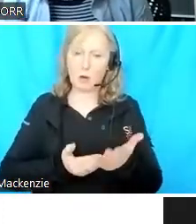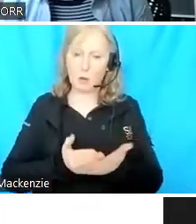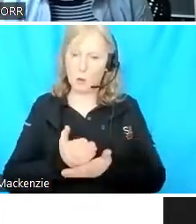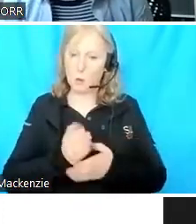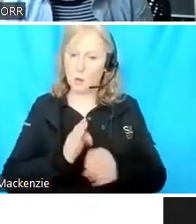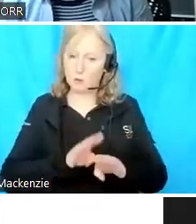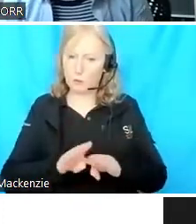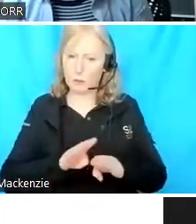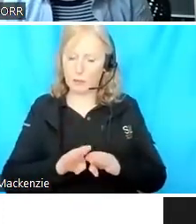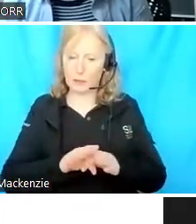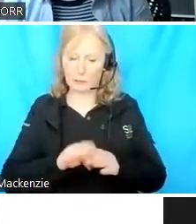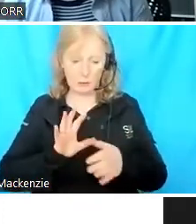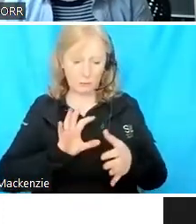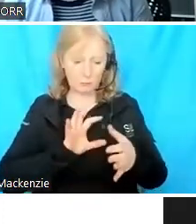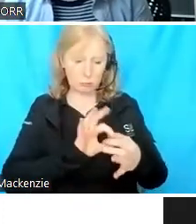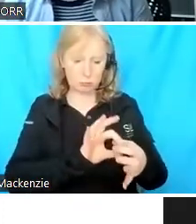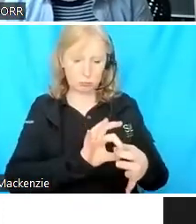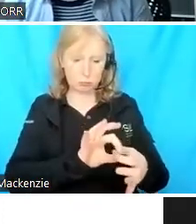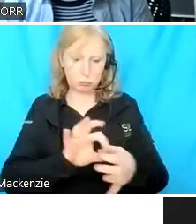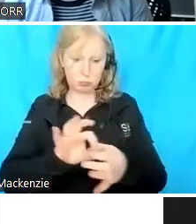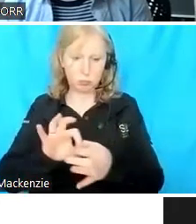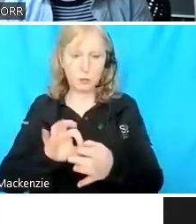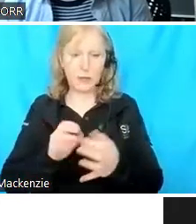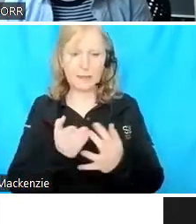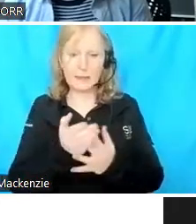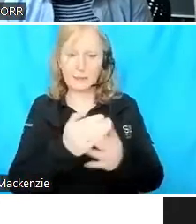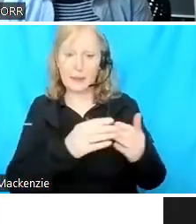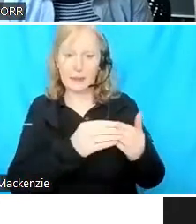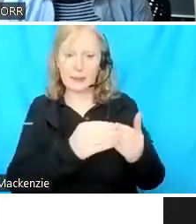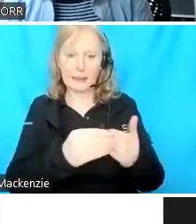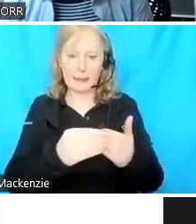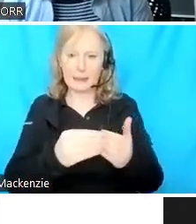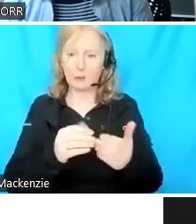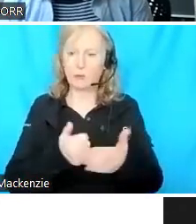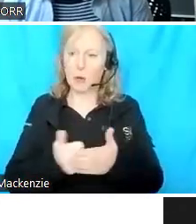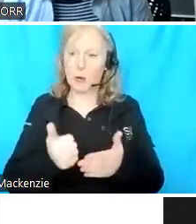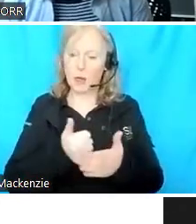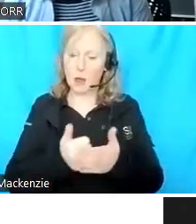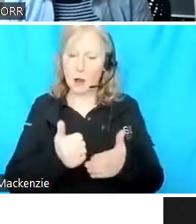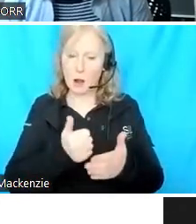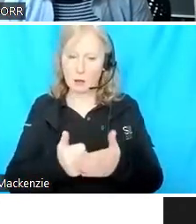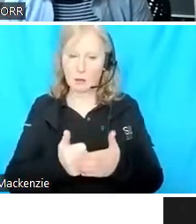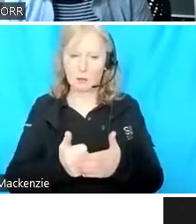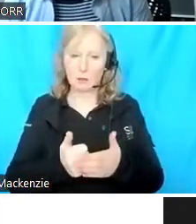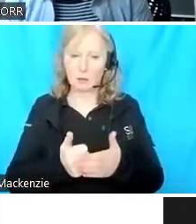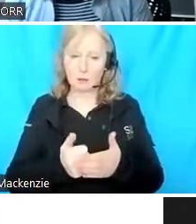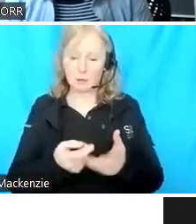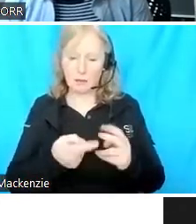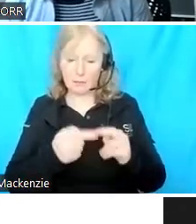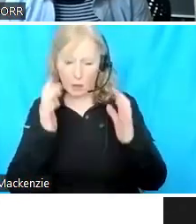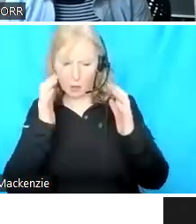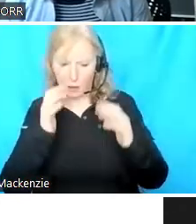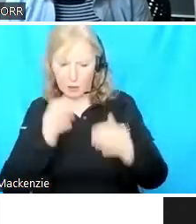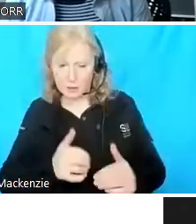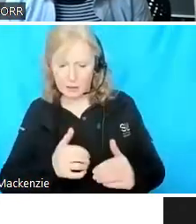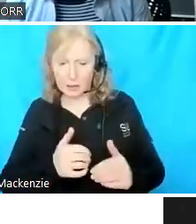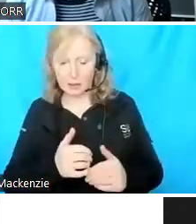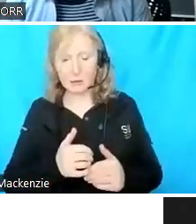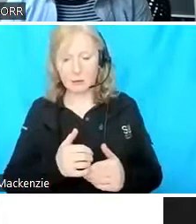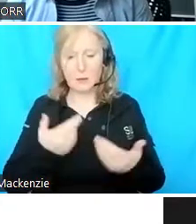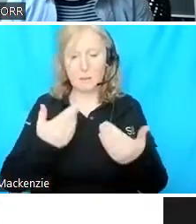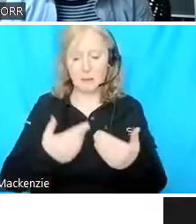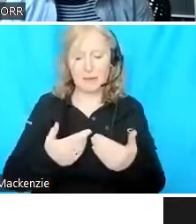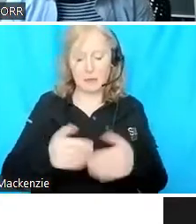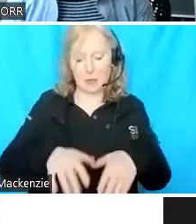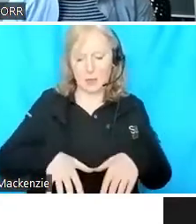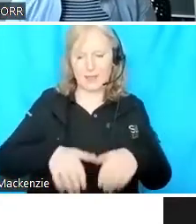each accessibility lead on a regular basis where we had concerns, and there were concerns, particularly at the